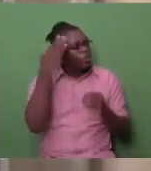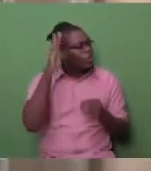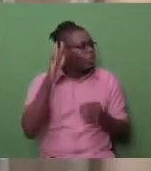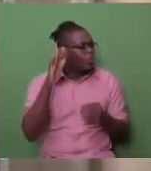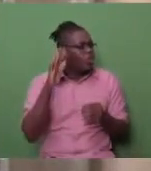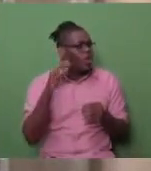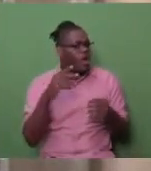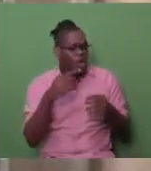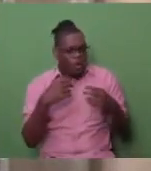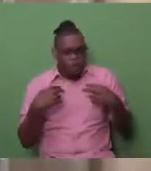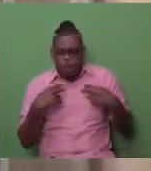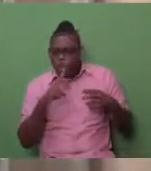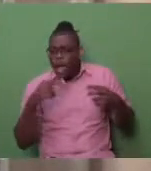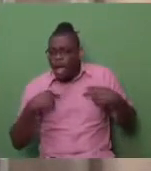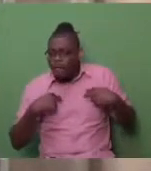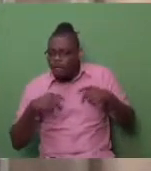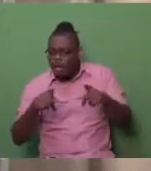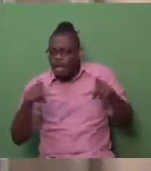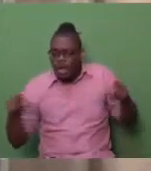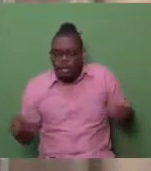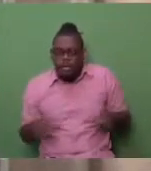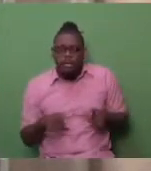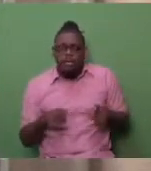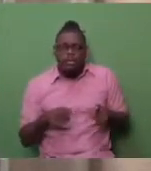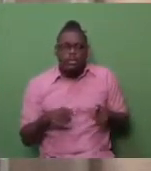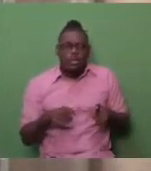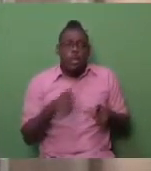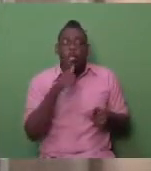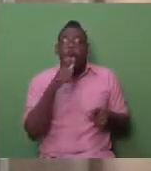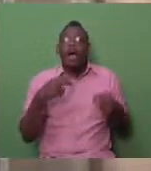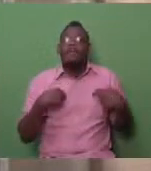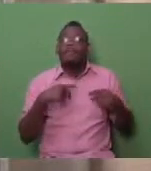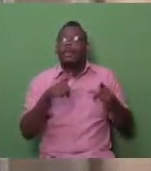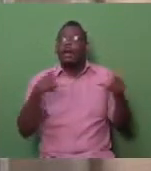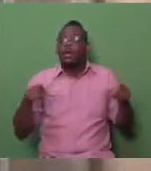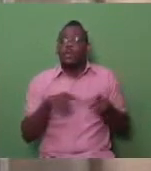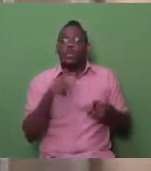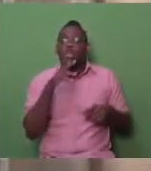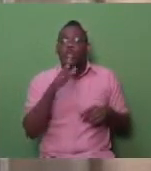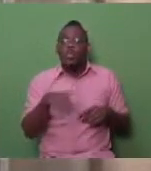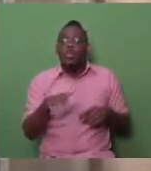has failed to file its annual returns with the company's registry?